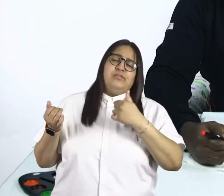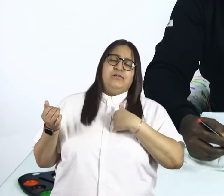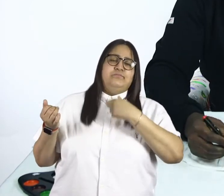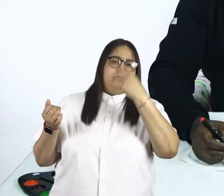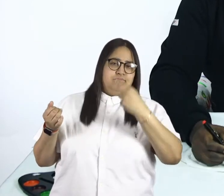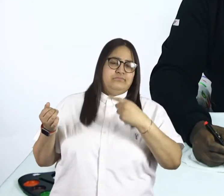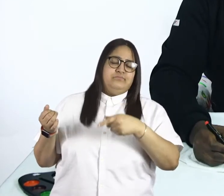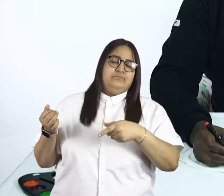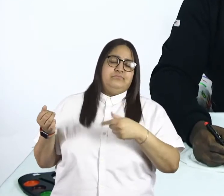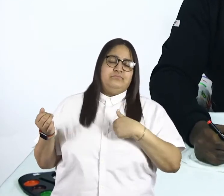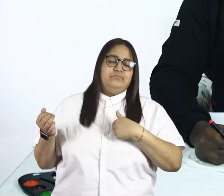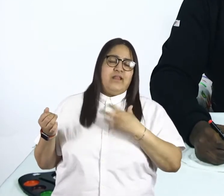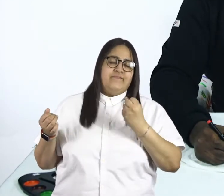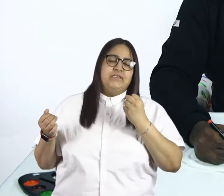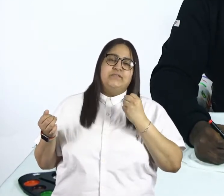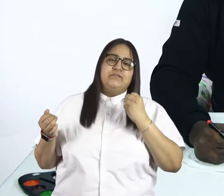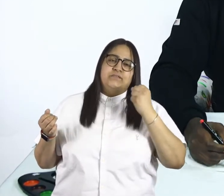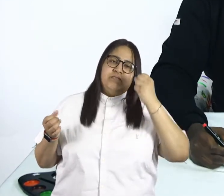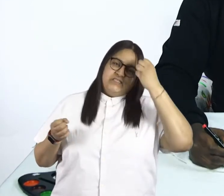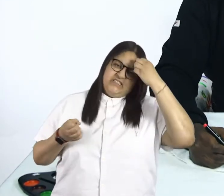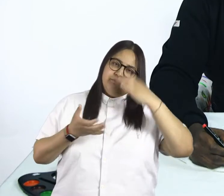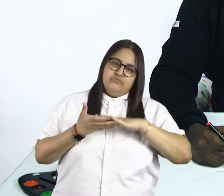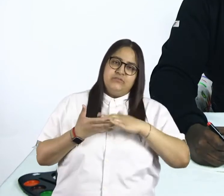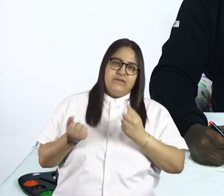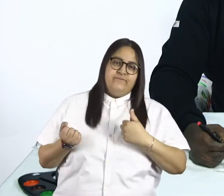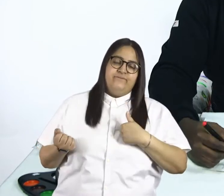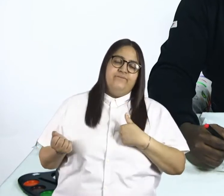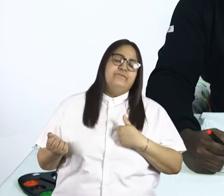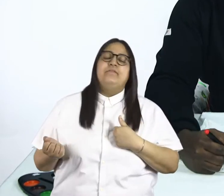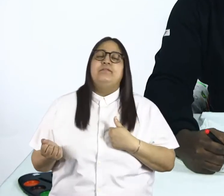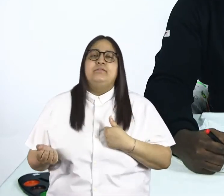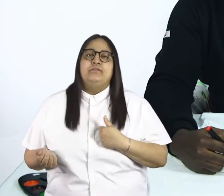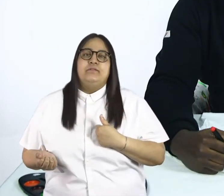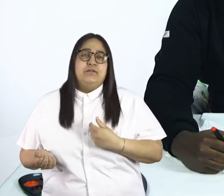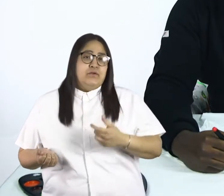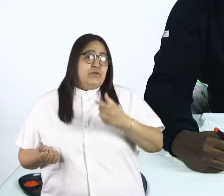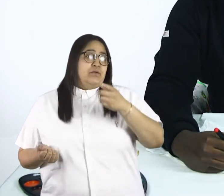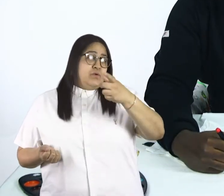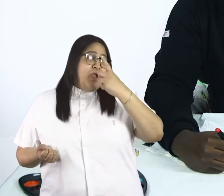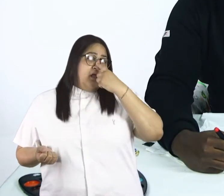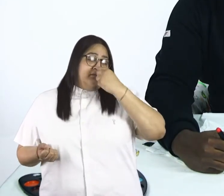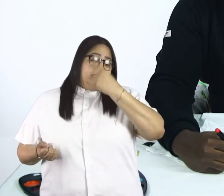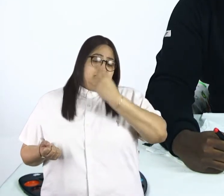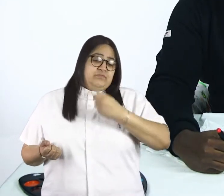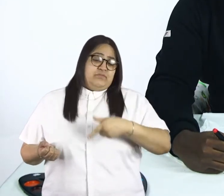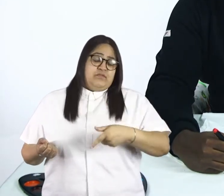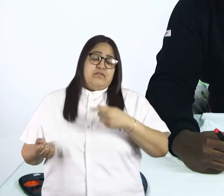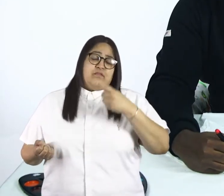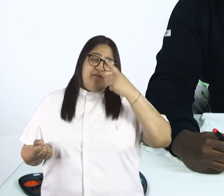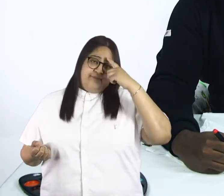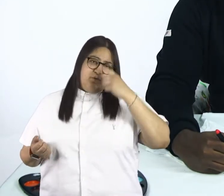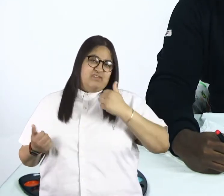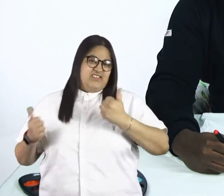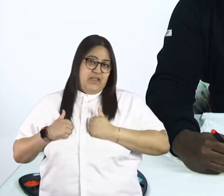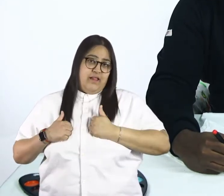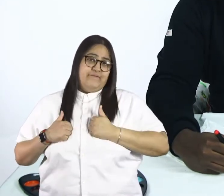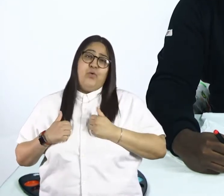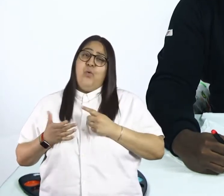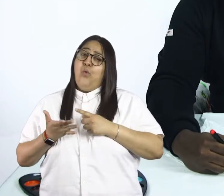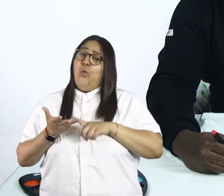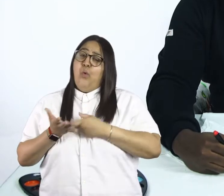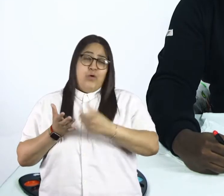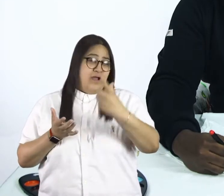You can make for yourself and attend, or you could be the cool friend or sibling that designs